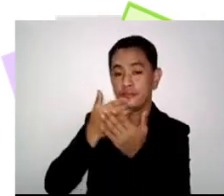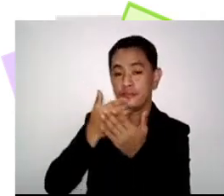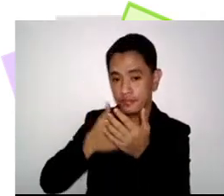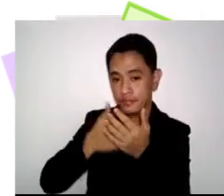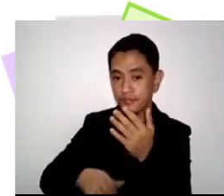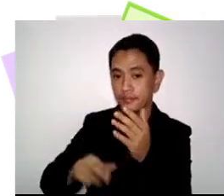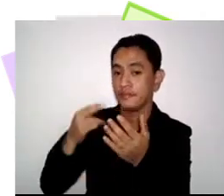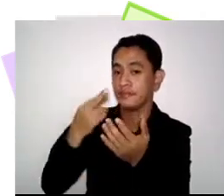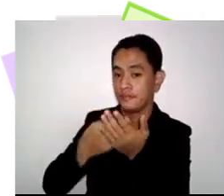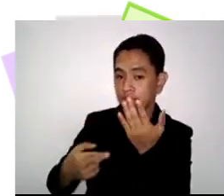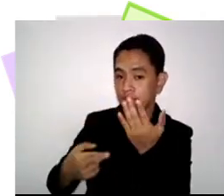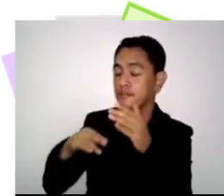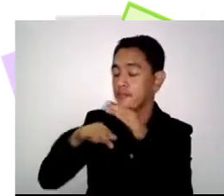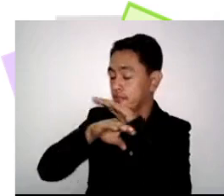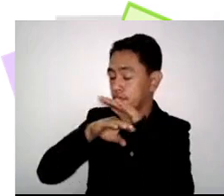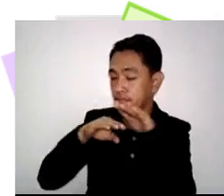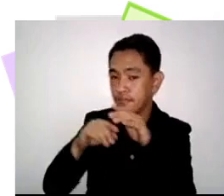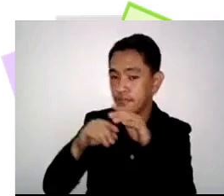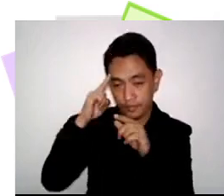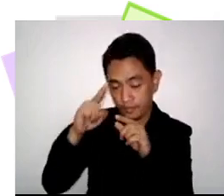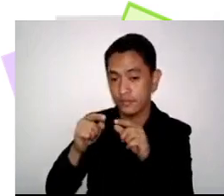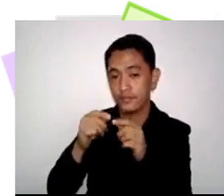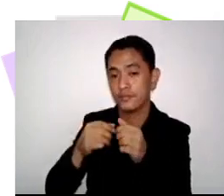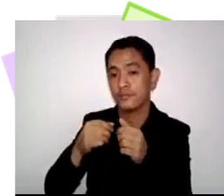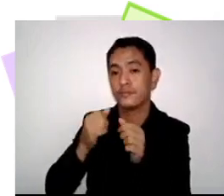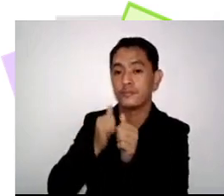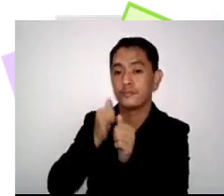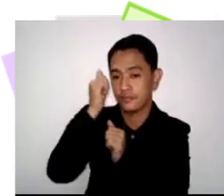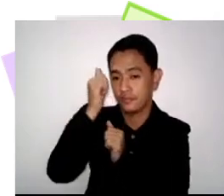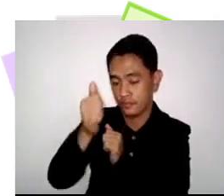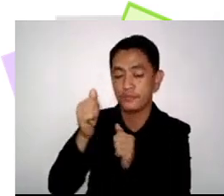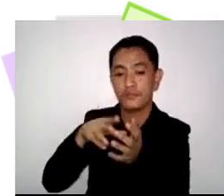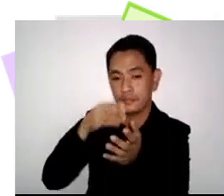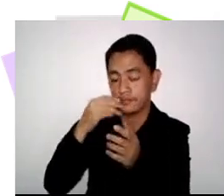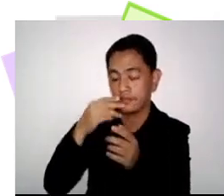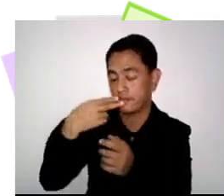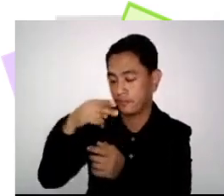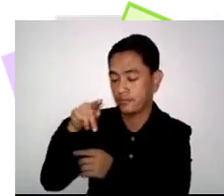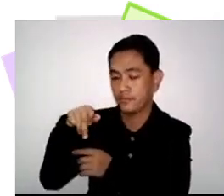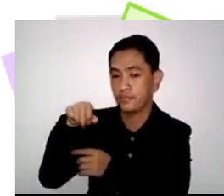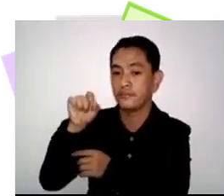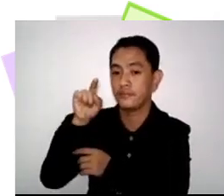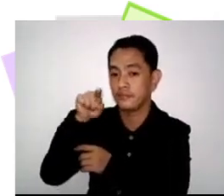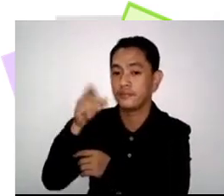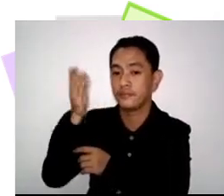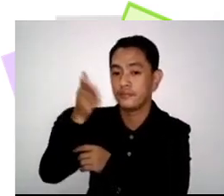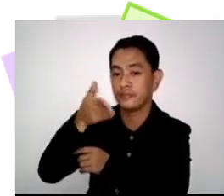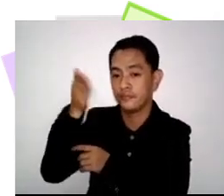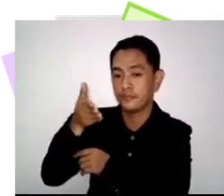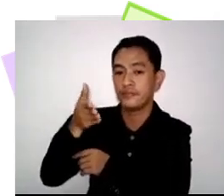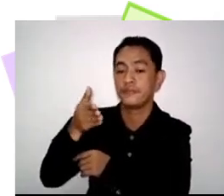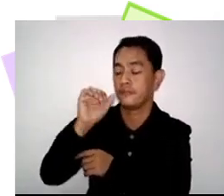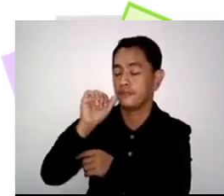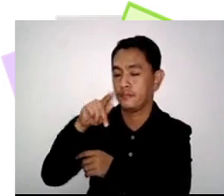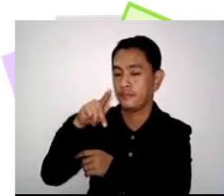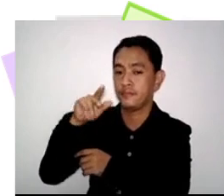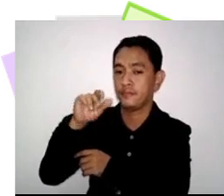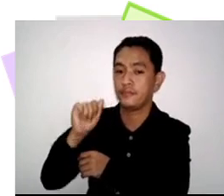are being flashed on your screens. We have links for the following. Resources and Accessibility for Remote